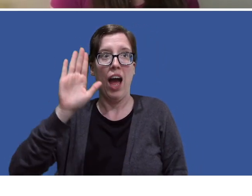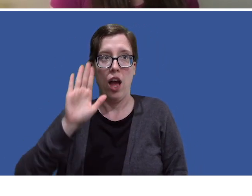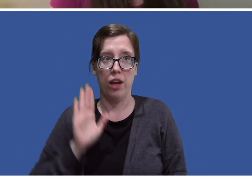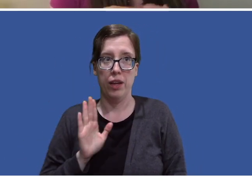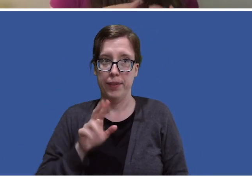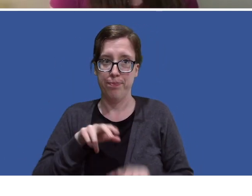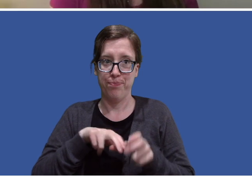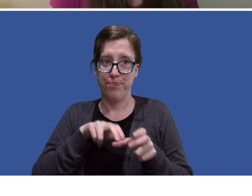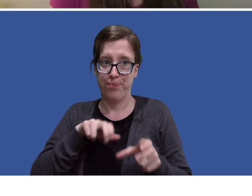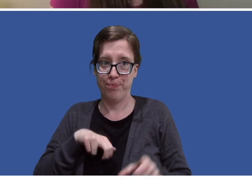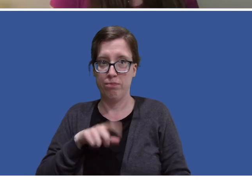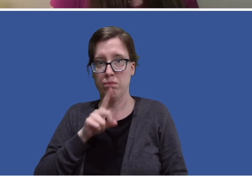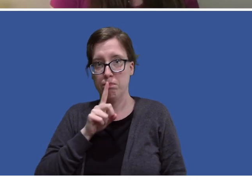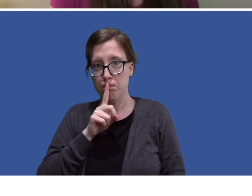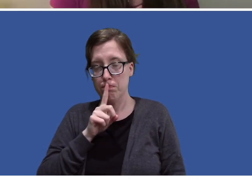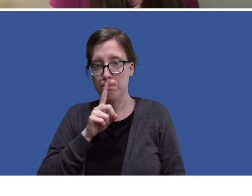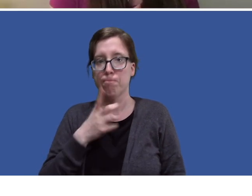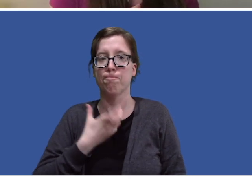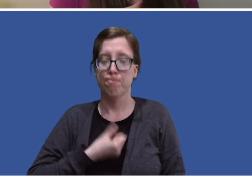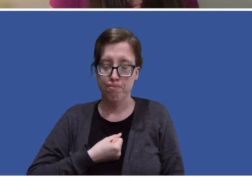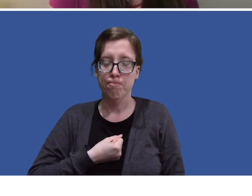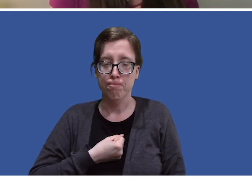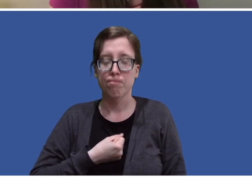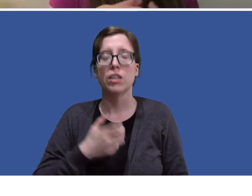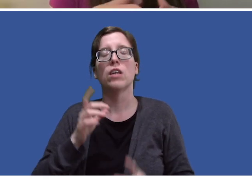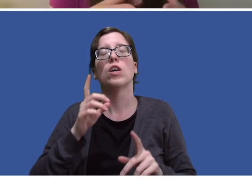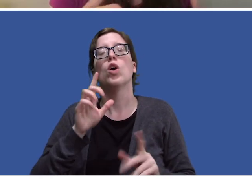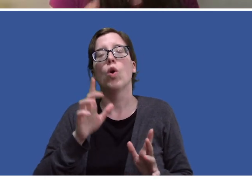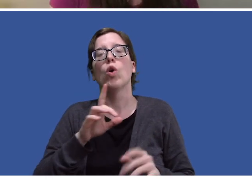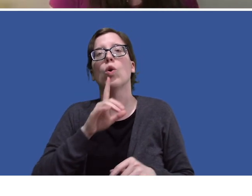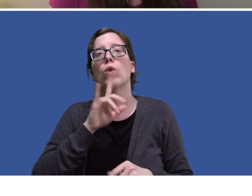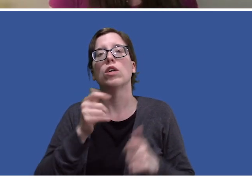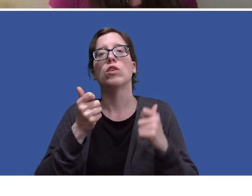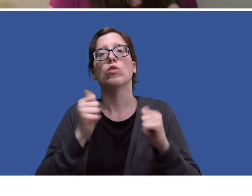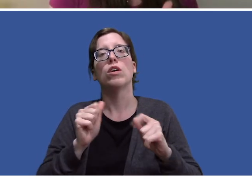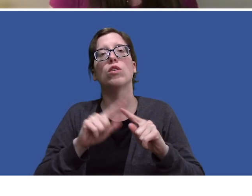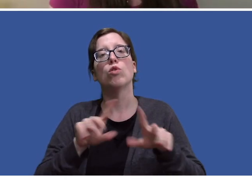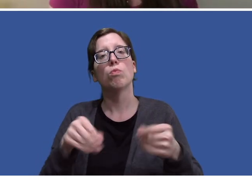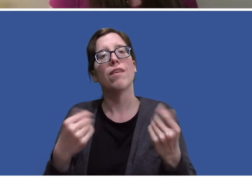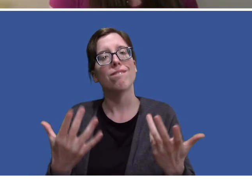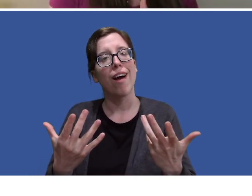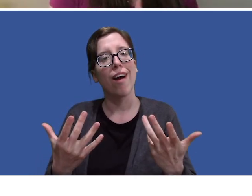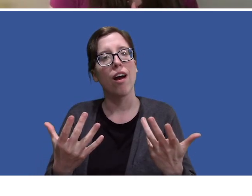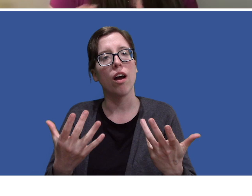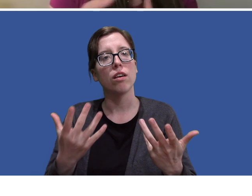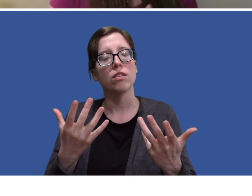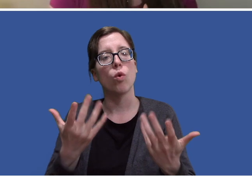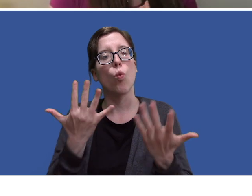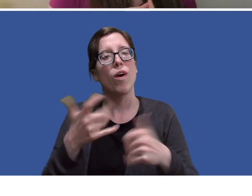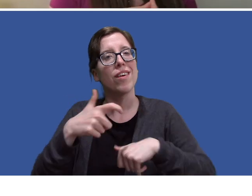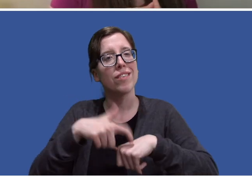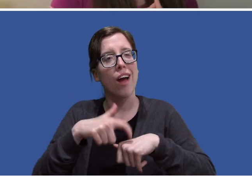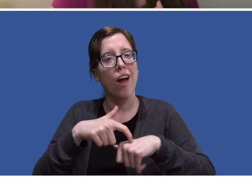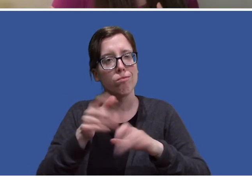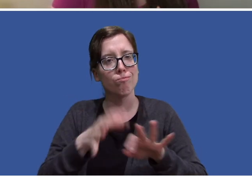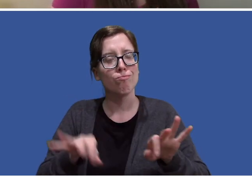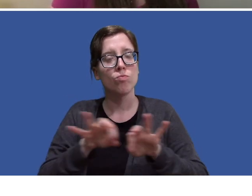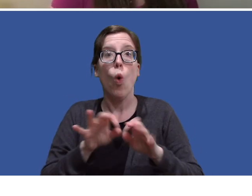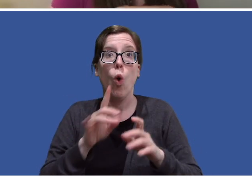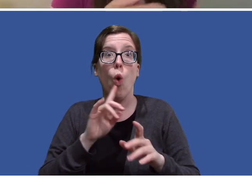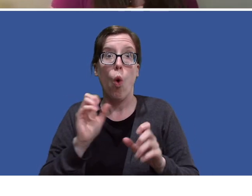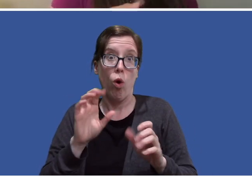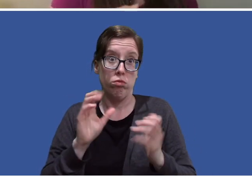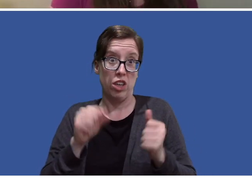to provide that wait time or even providing the questions ahead of time so that the student can